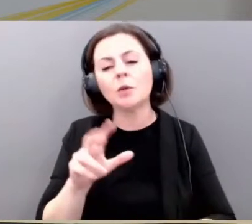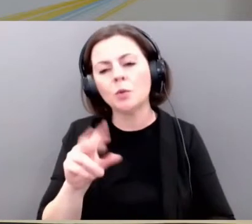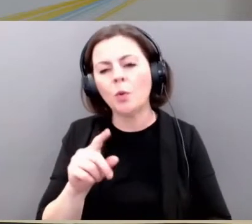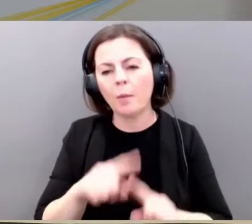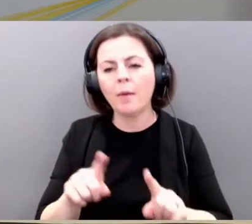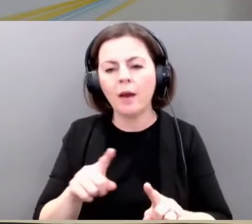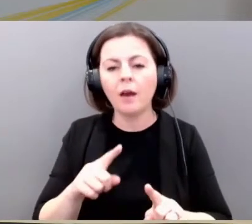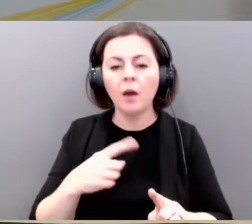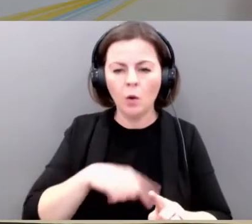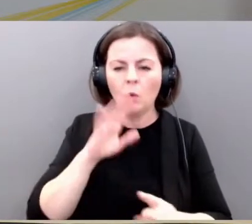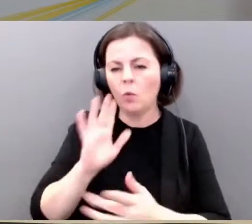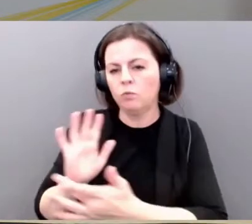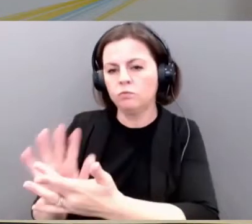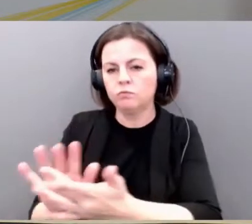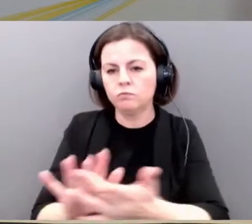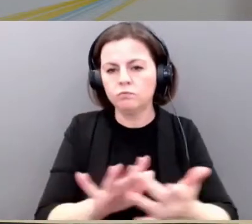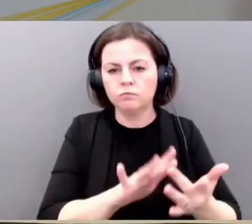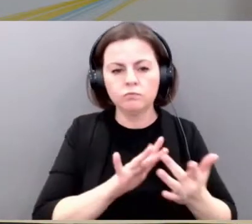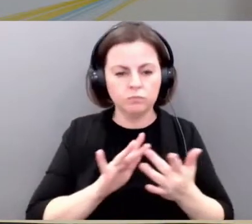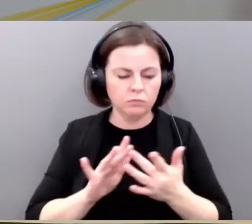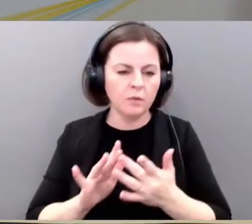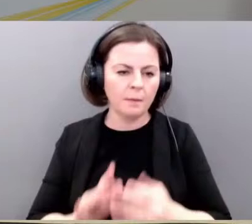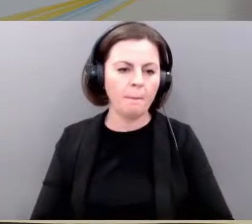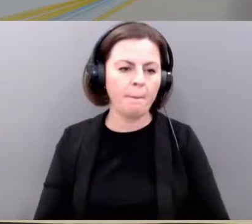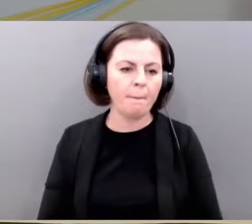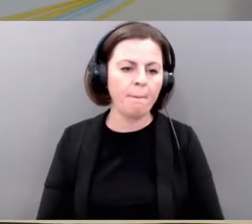contacted. Healthcare workers,